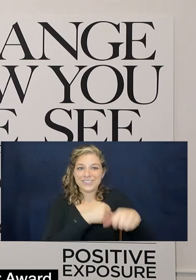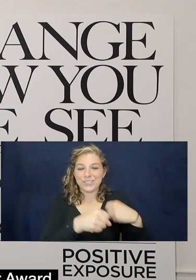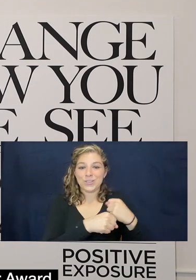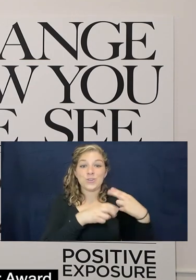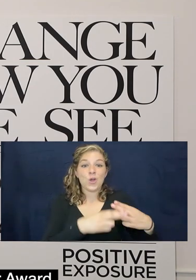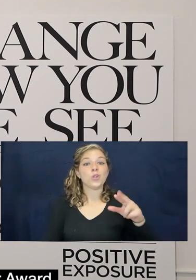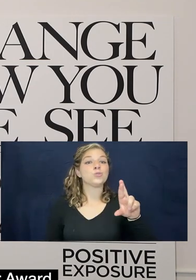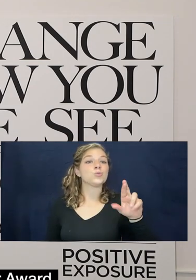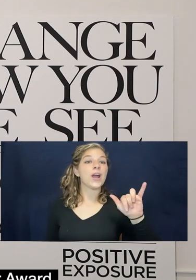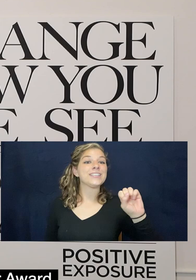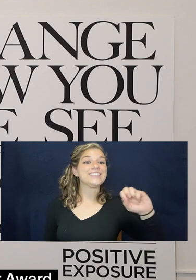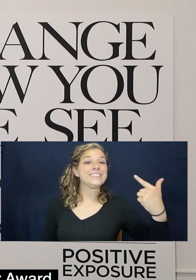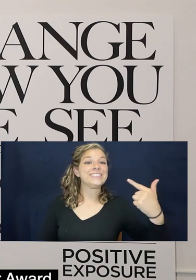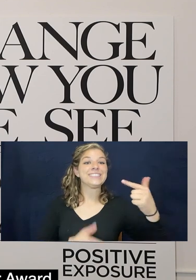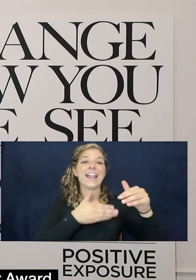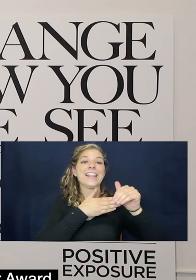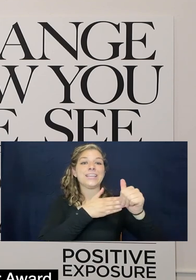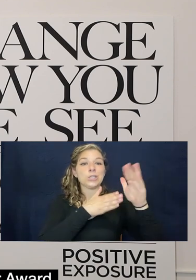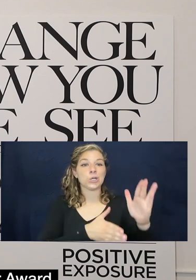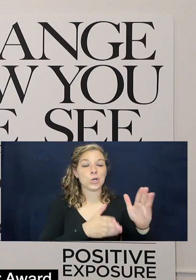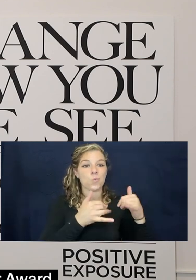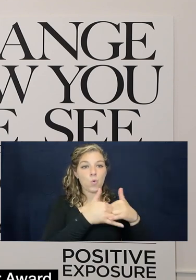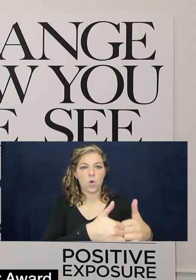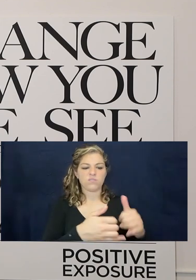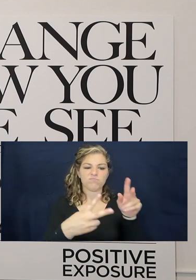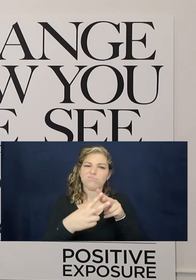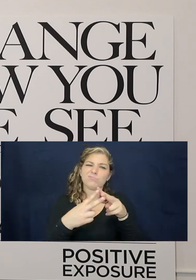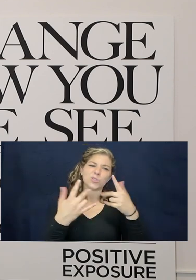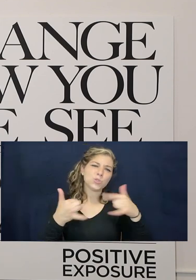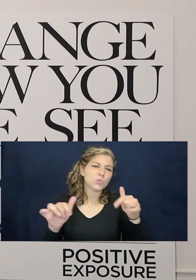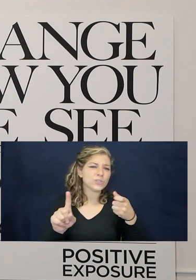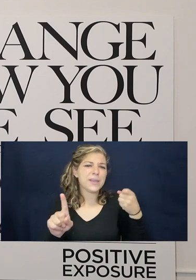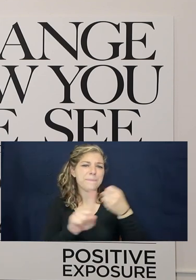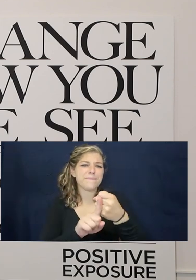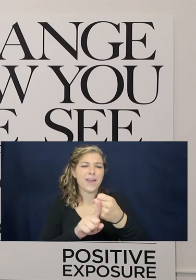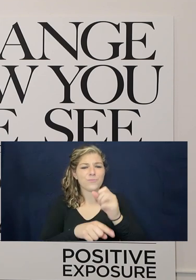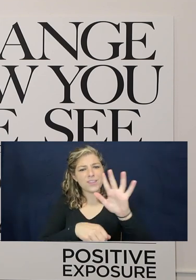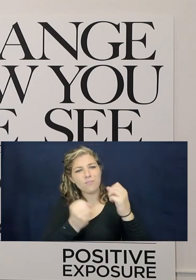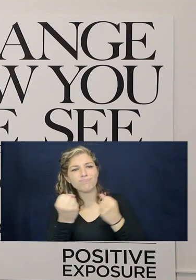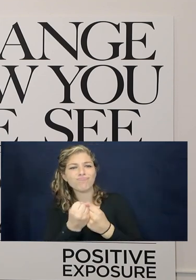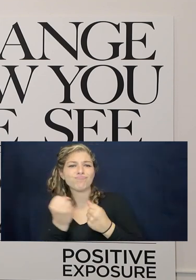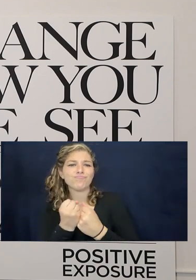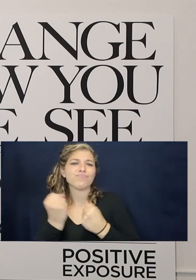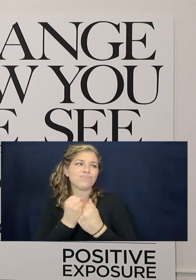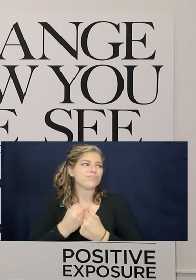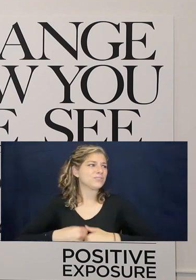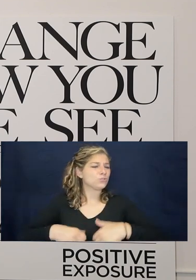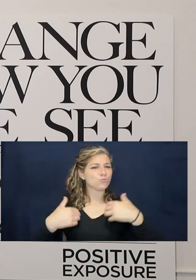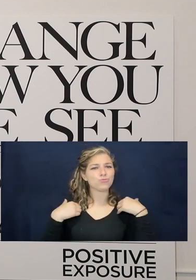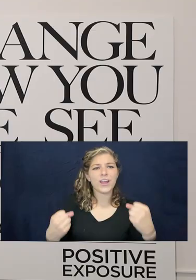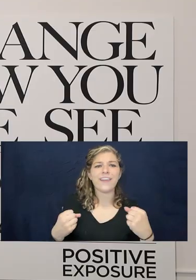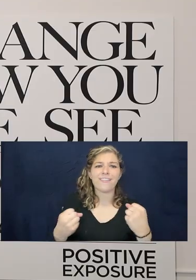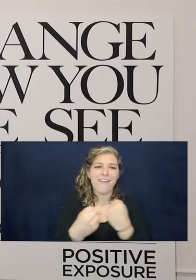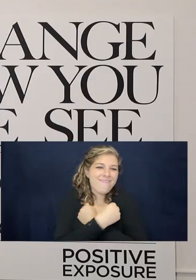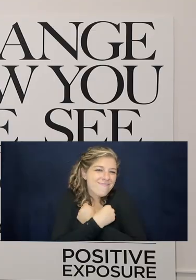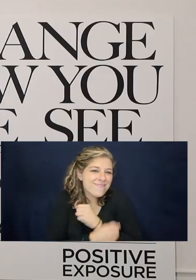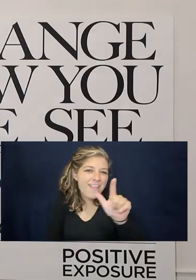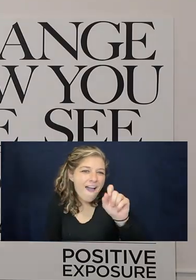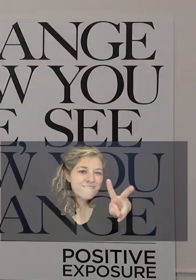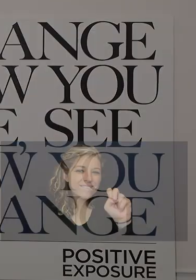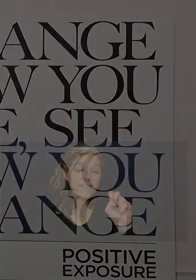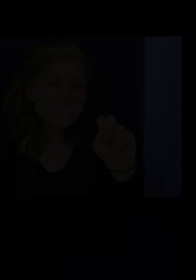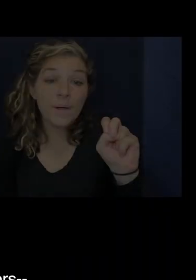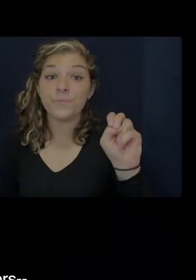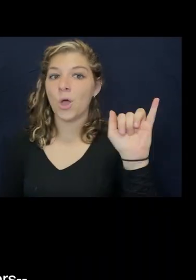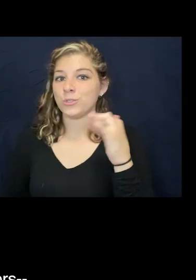we created this year called the Rising Leader Award. They've made a huge impact with their relentless advocacy, strength, and